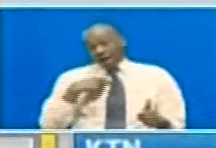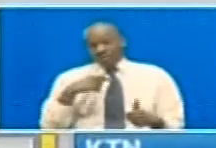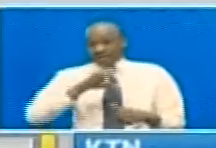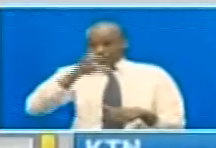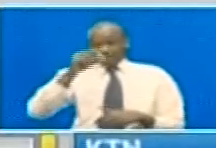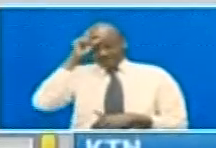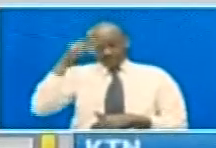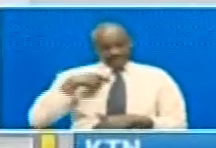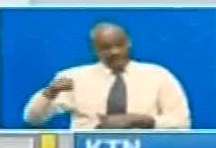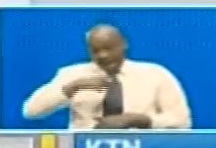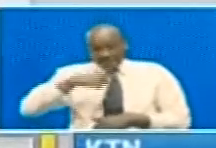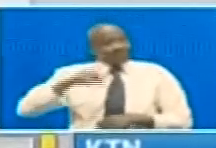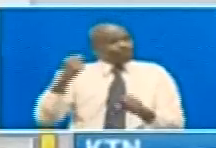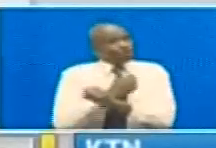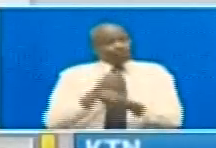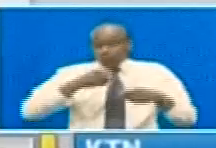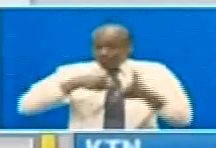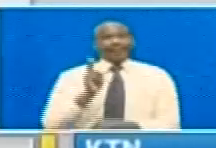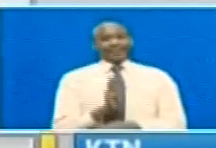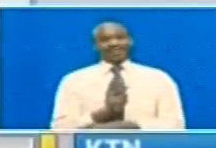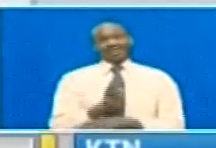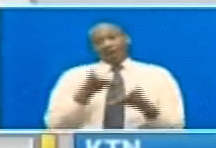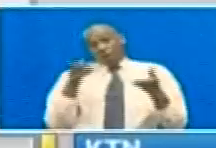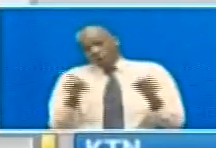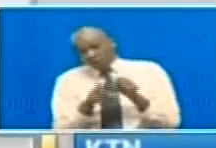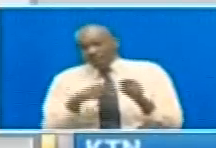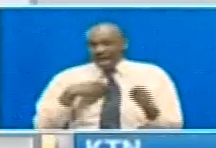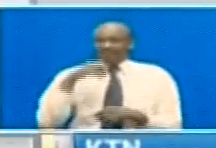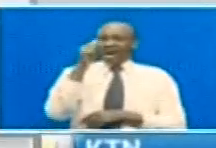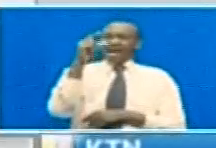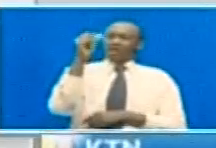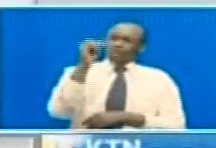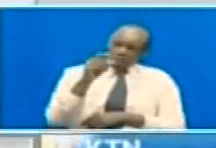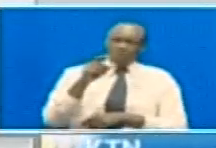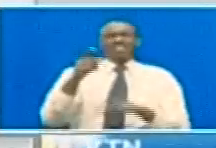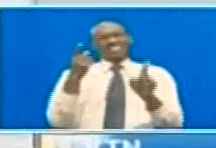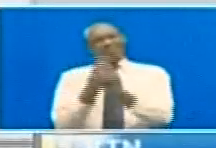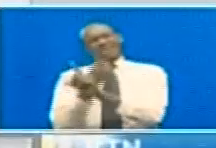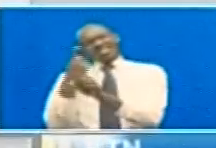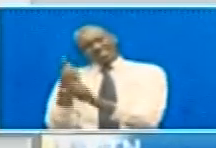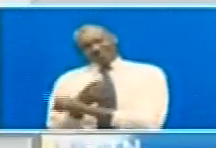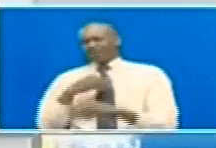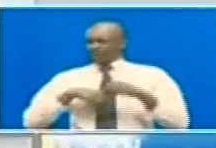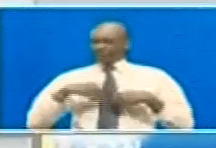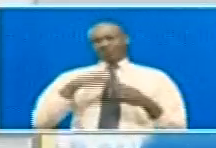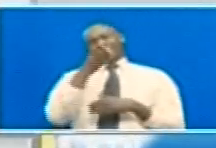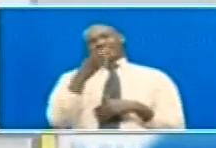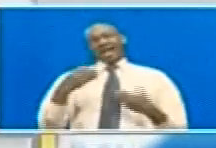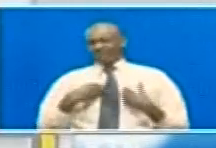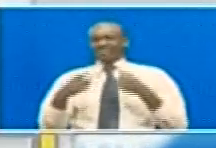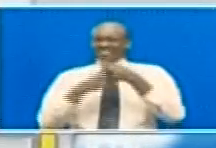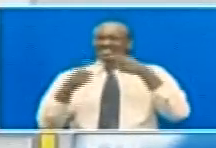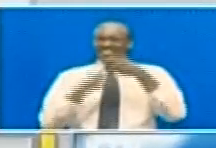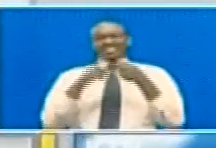settle. And this is not to mention the ghost of Anglo Leasing and Kenren, both of which have cost taxpayers 66 billion shillings since their